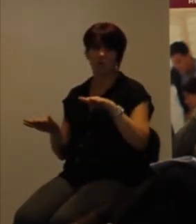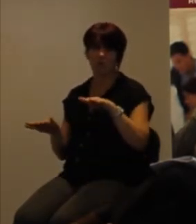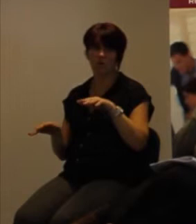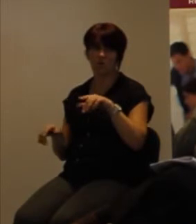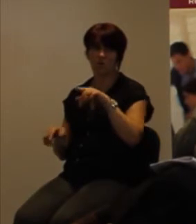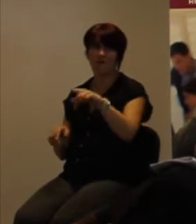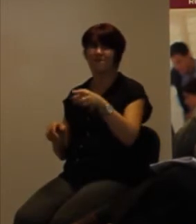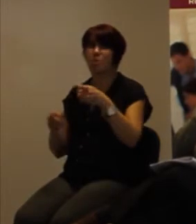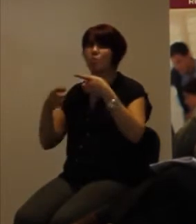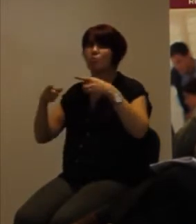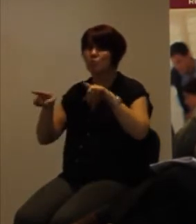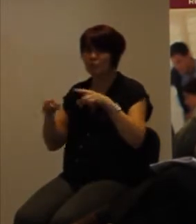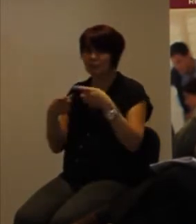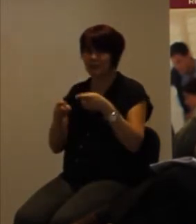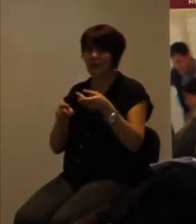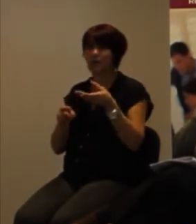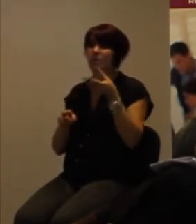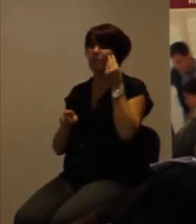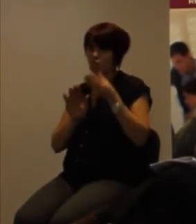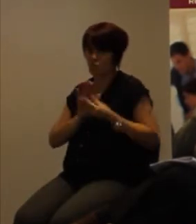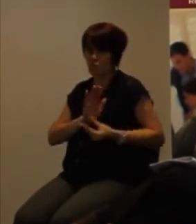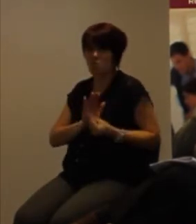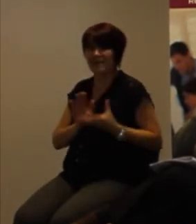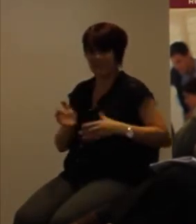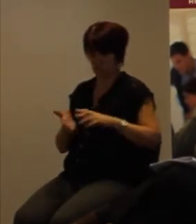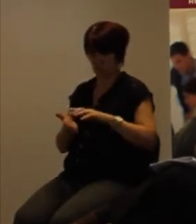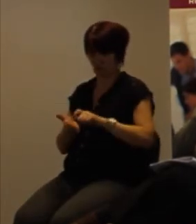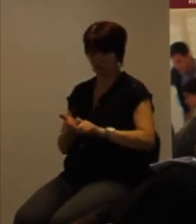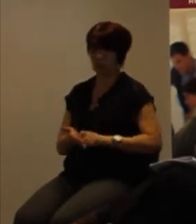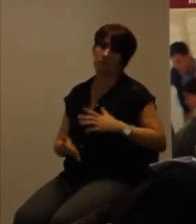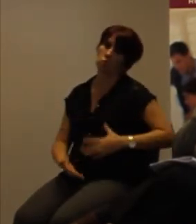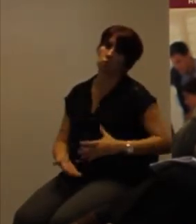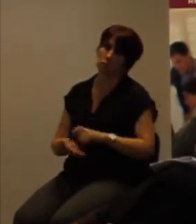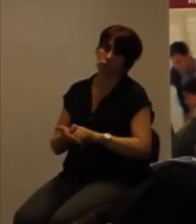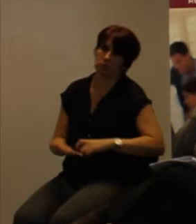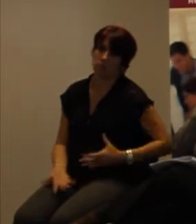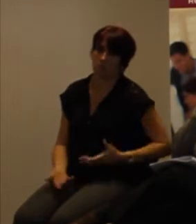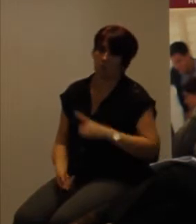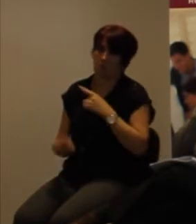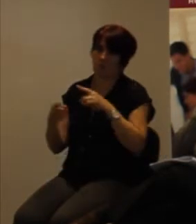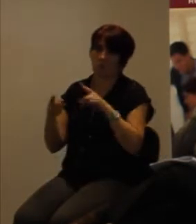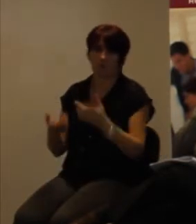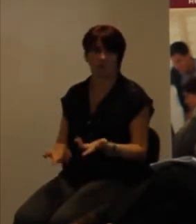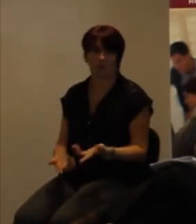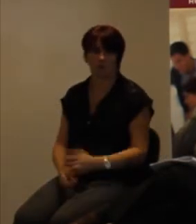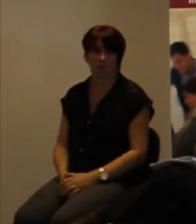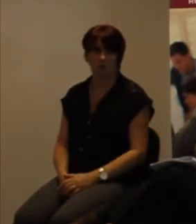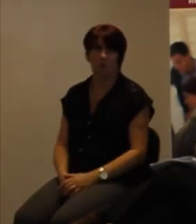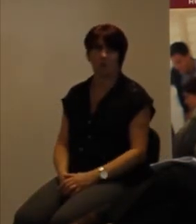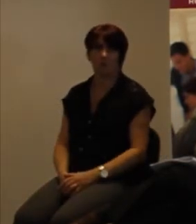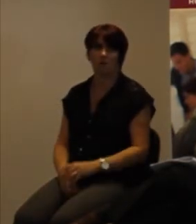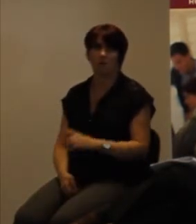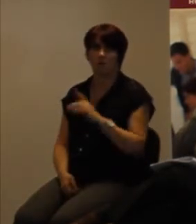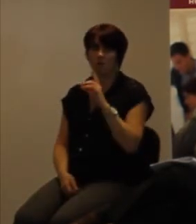be required to produce a transcript for that in that situation. If it's an adjustment and if it's verbal, we will be. I couldn't imagine a situation where